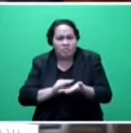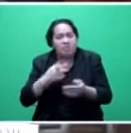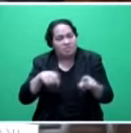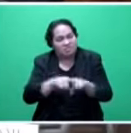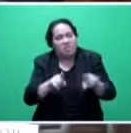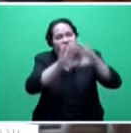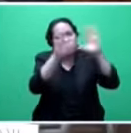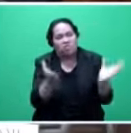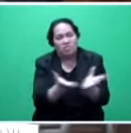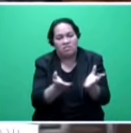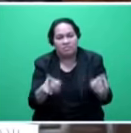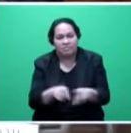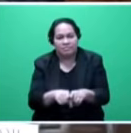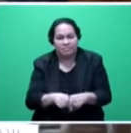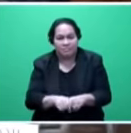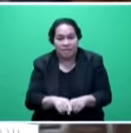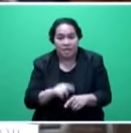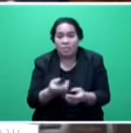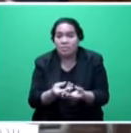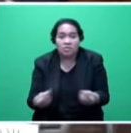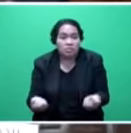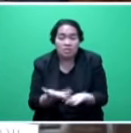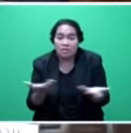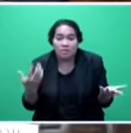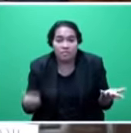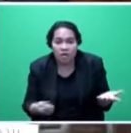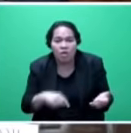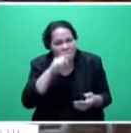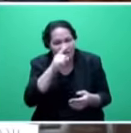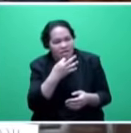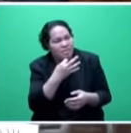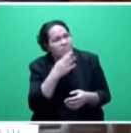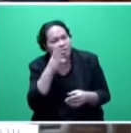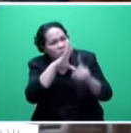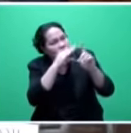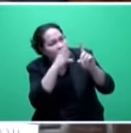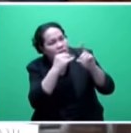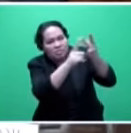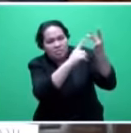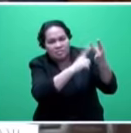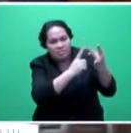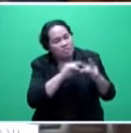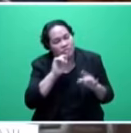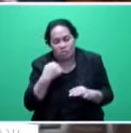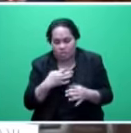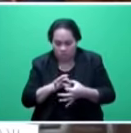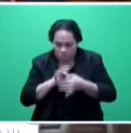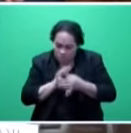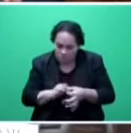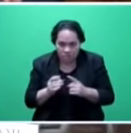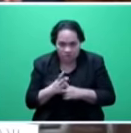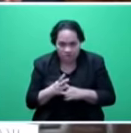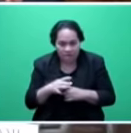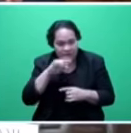one. However, the solutions to our problems cannot be borrowed from elsewhere. Our problems are unique, and no